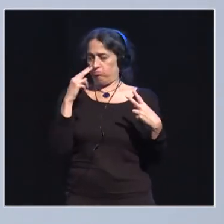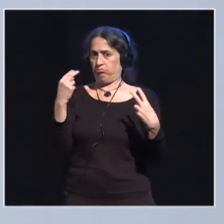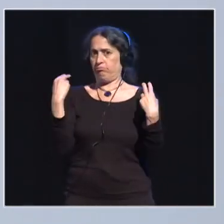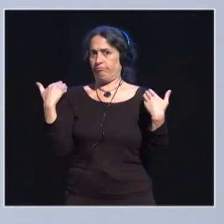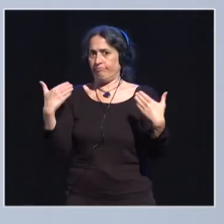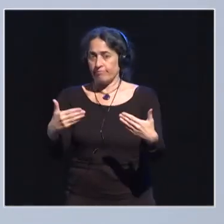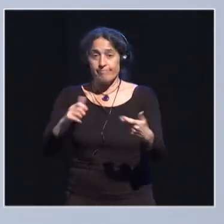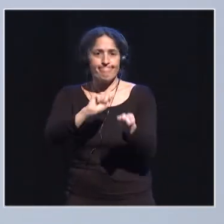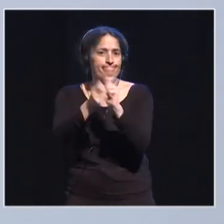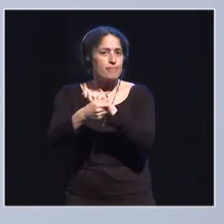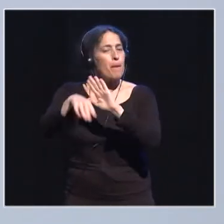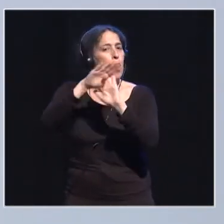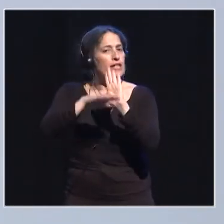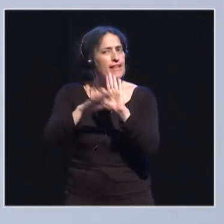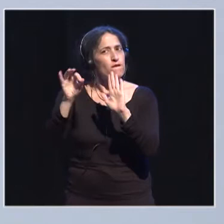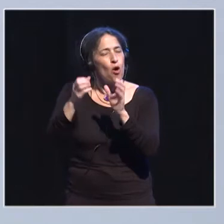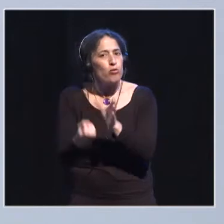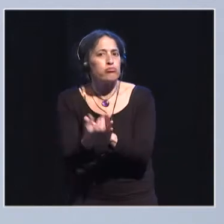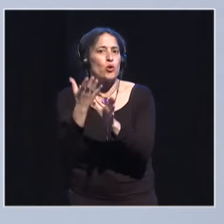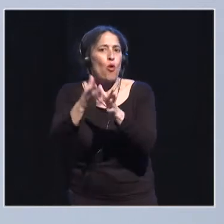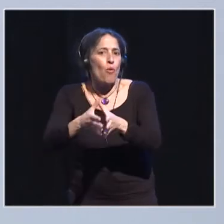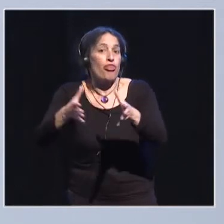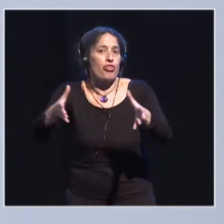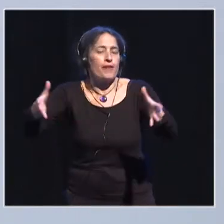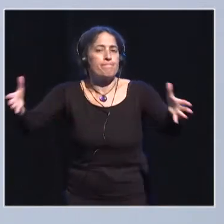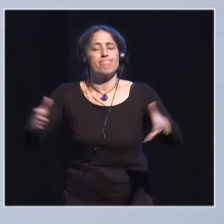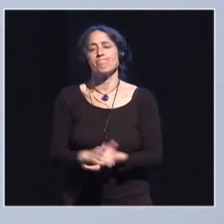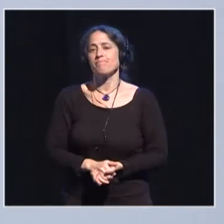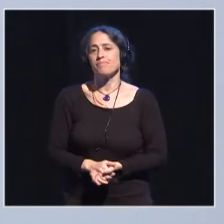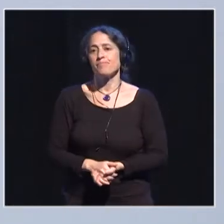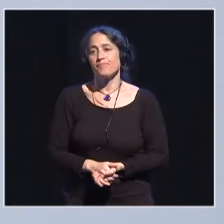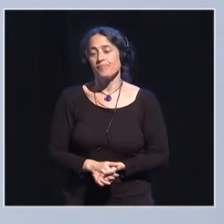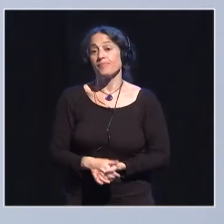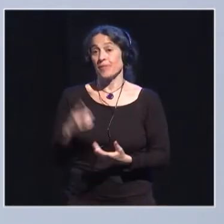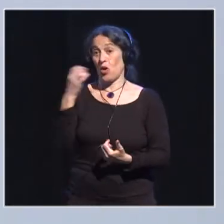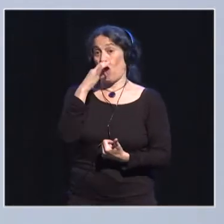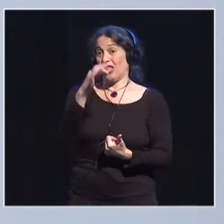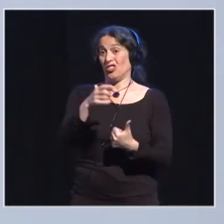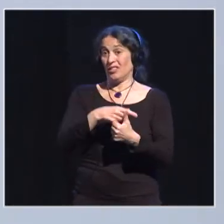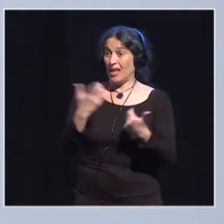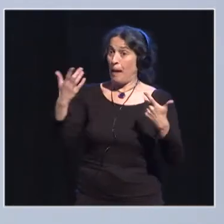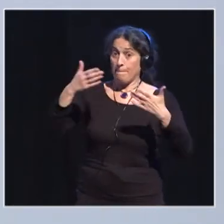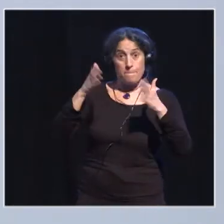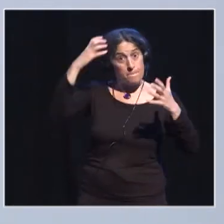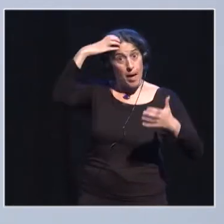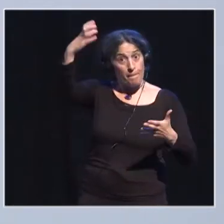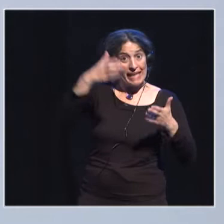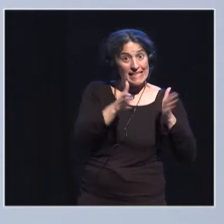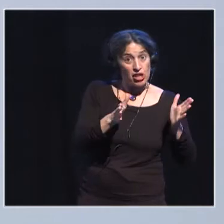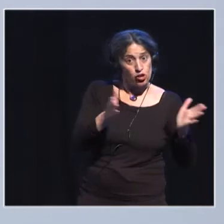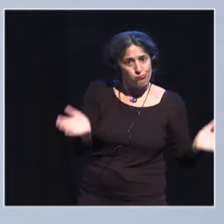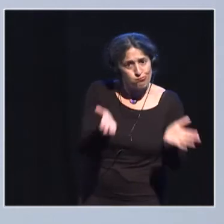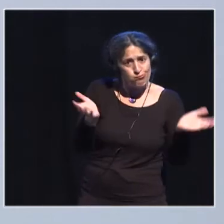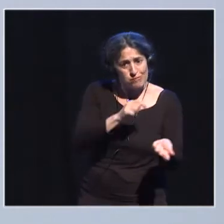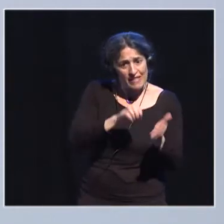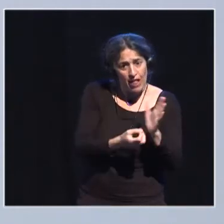is, do you think that digitalization in developing countries should be driven by 1, the public sector, 2, the